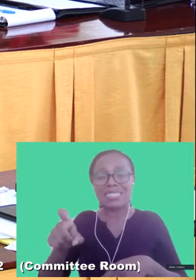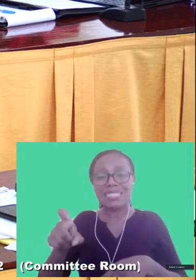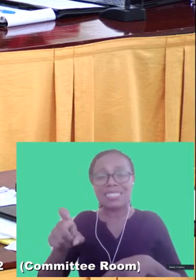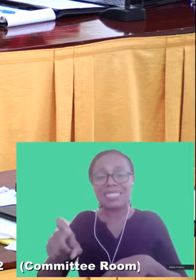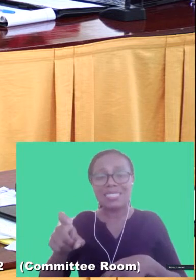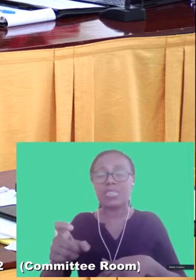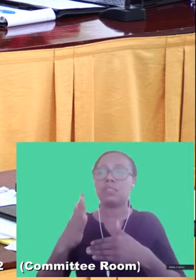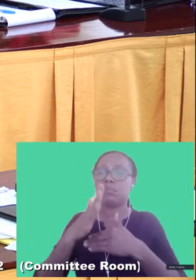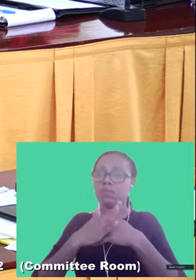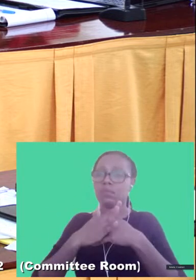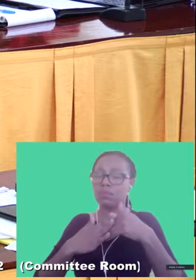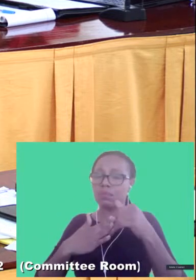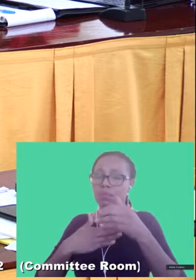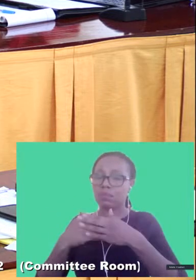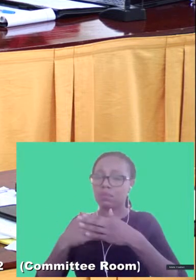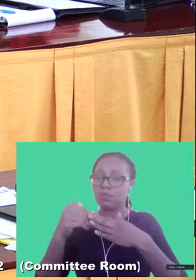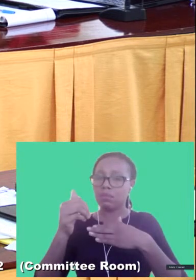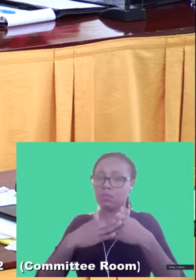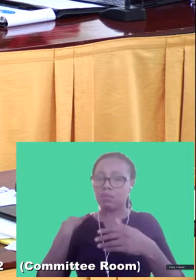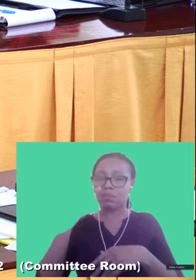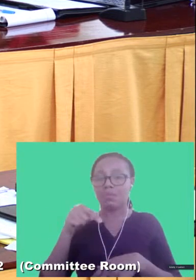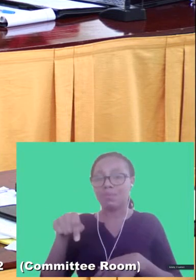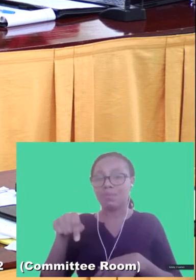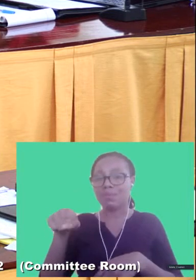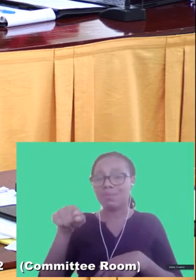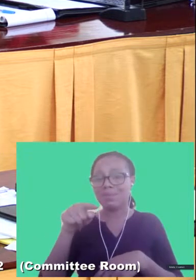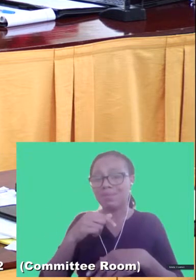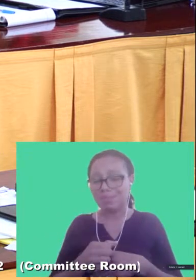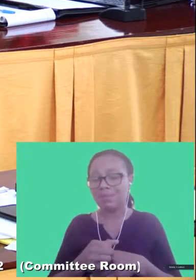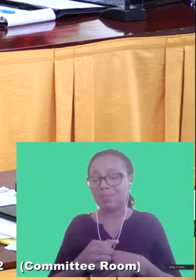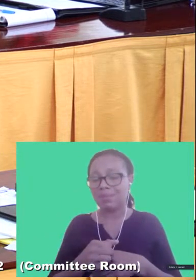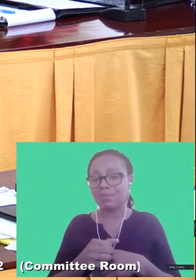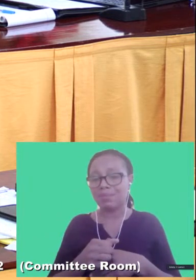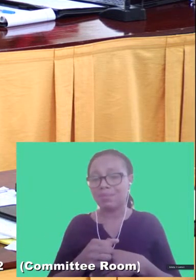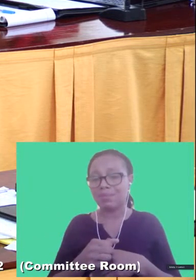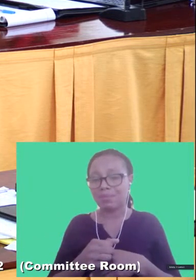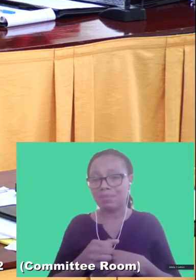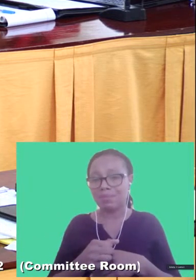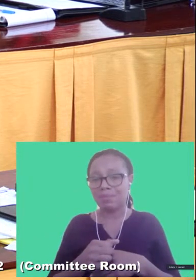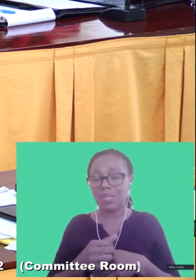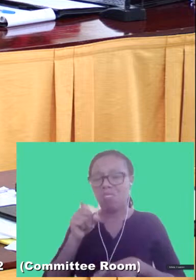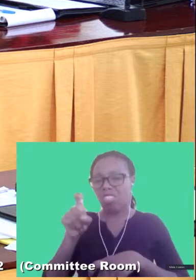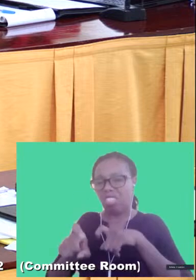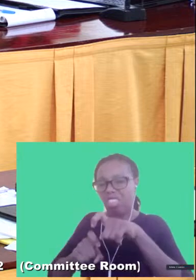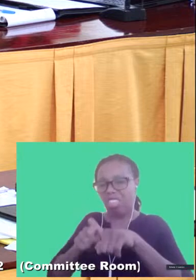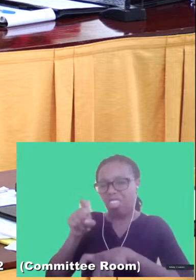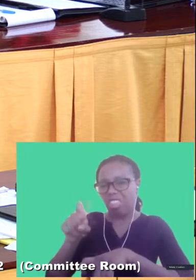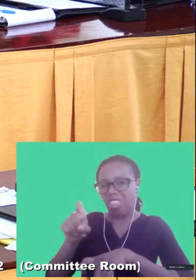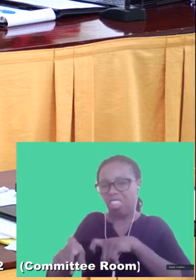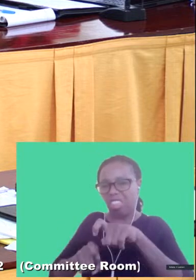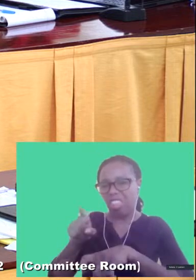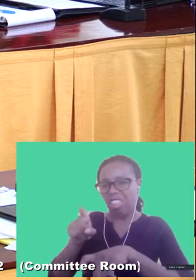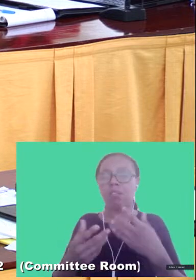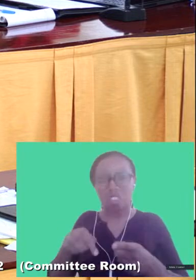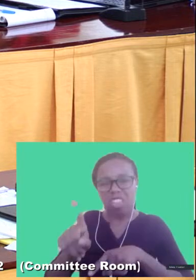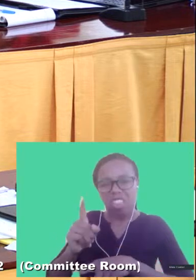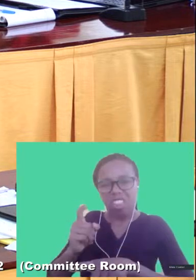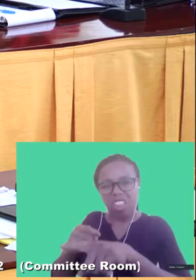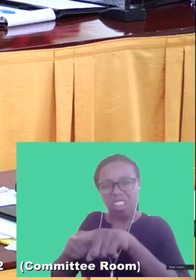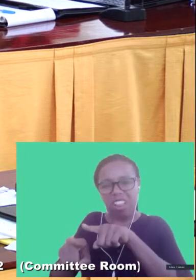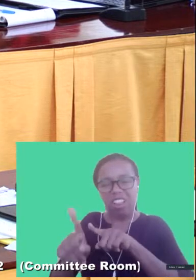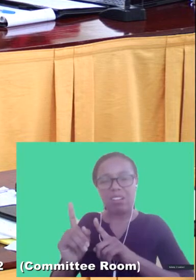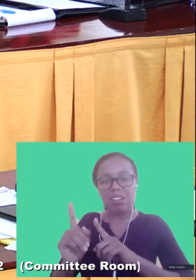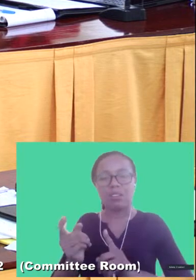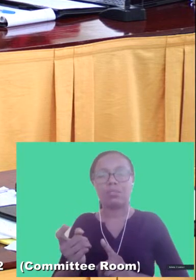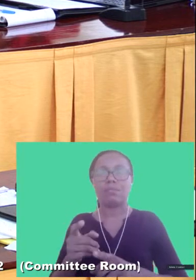people. I equally bring a philosophical perspective that speaks to equality of opportunity. I think that the